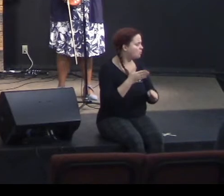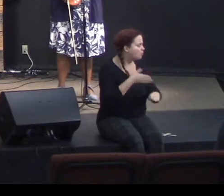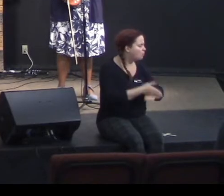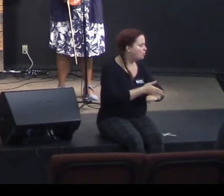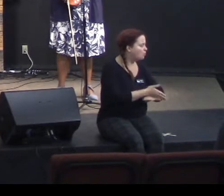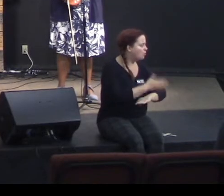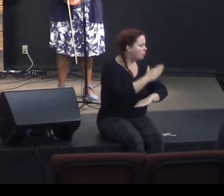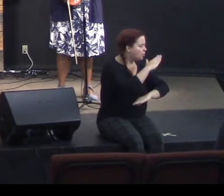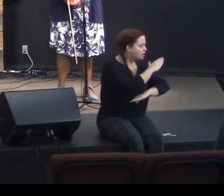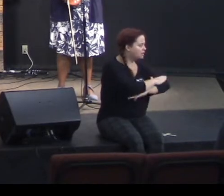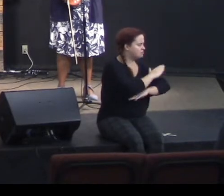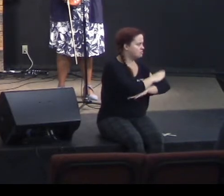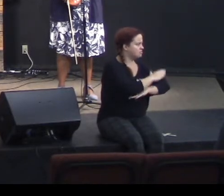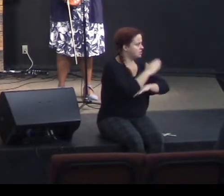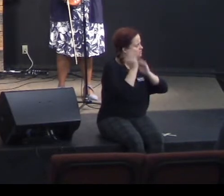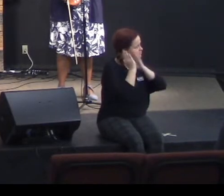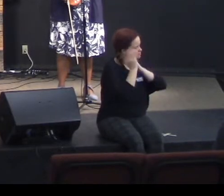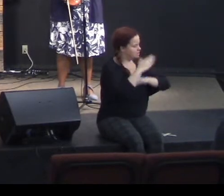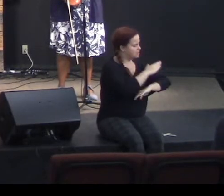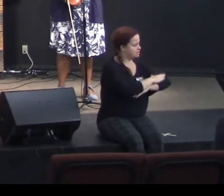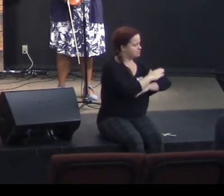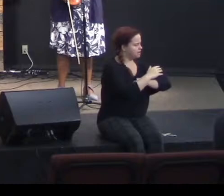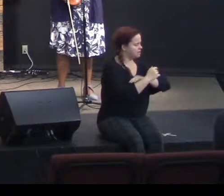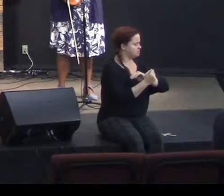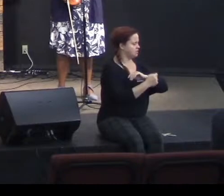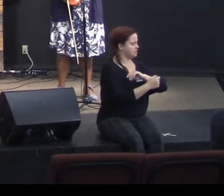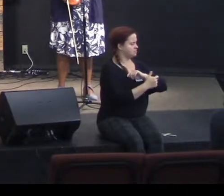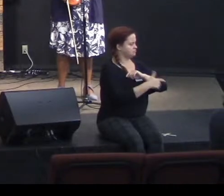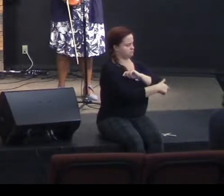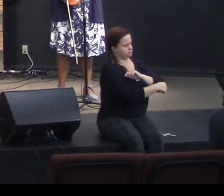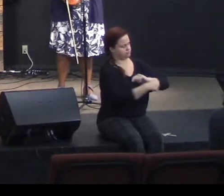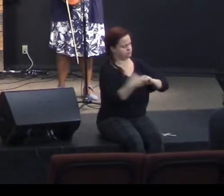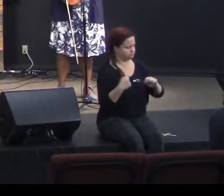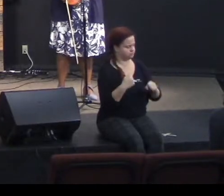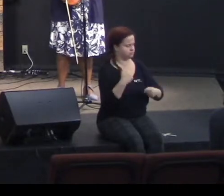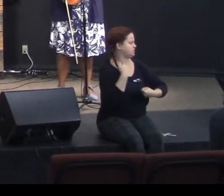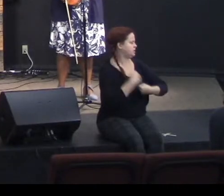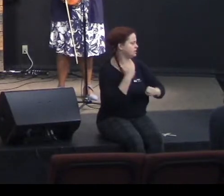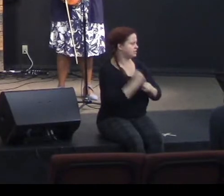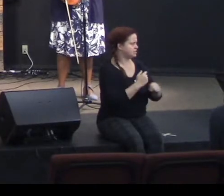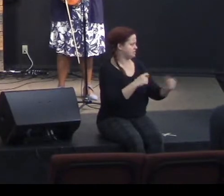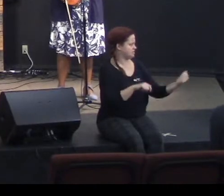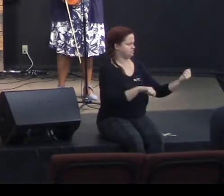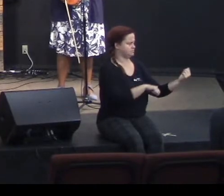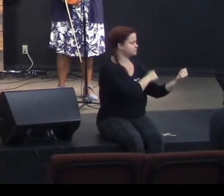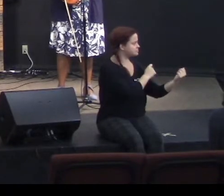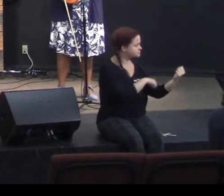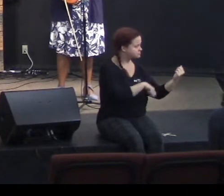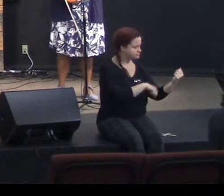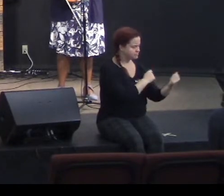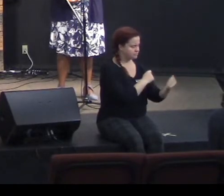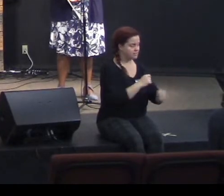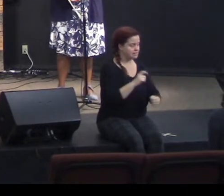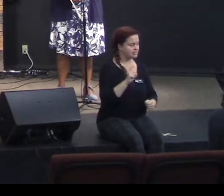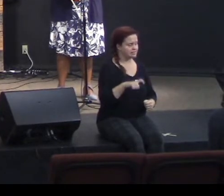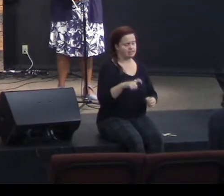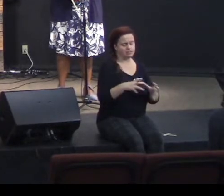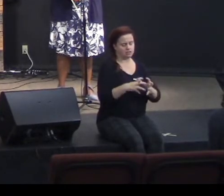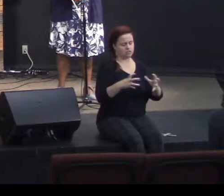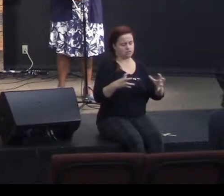that could hold strings and that they could play, to this masterful, beautiful thing that needs so